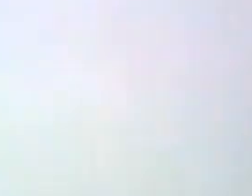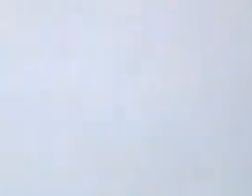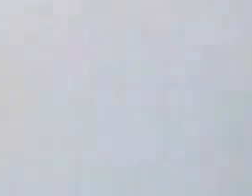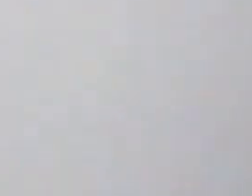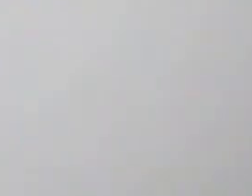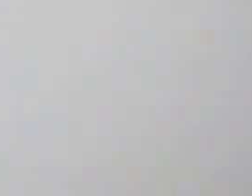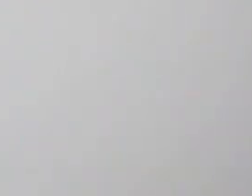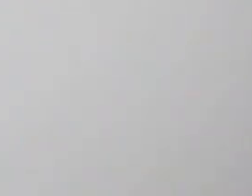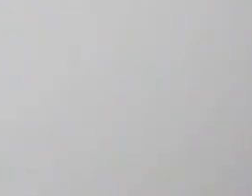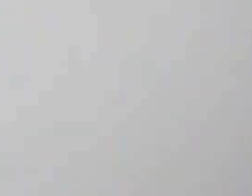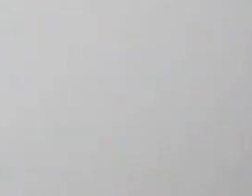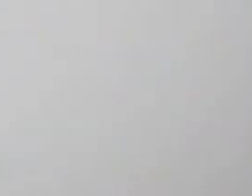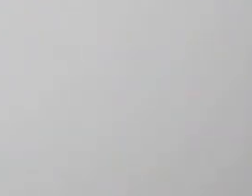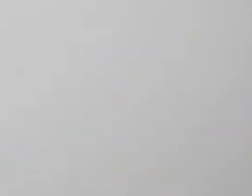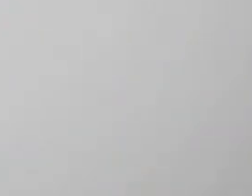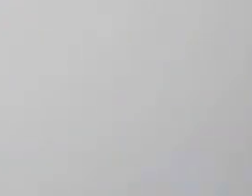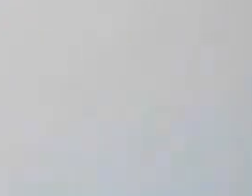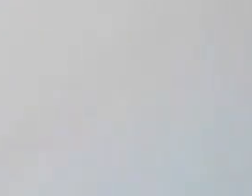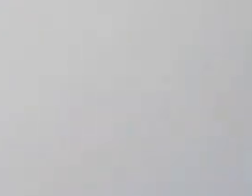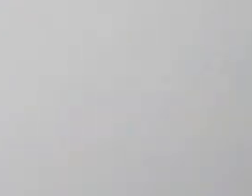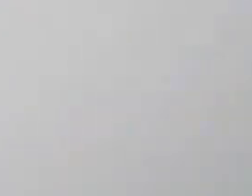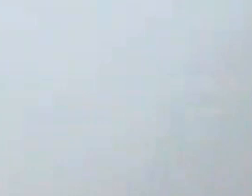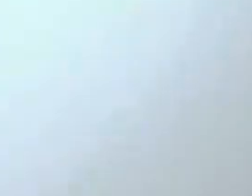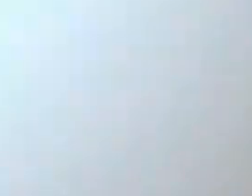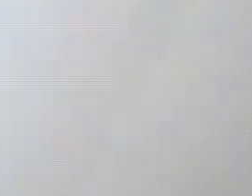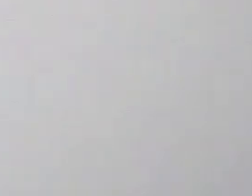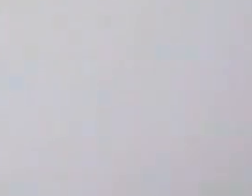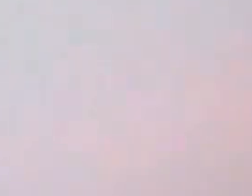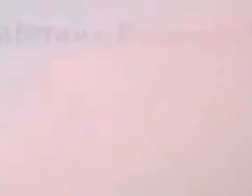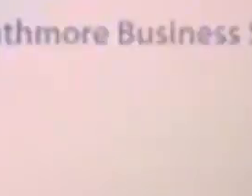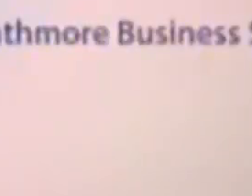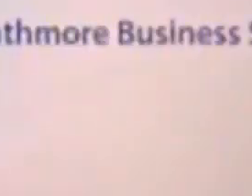Transform Kenya, empower our nation.